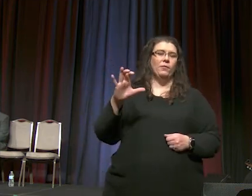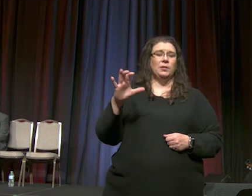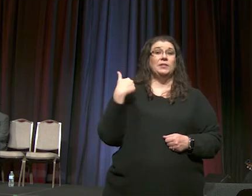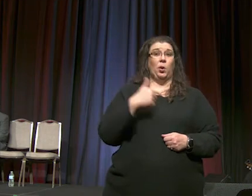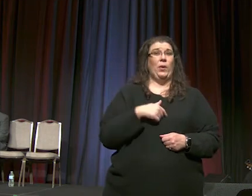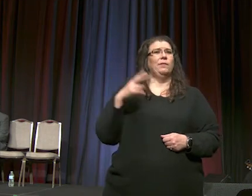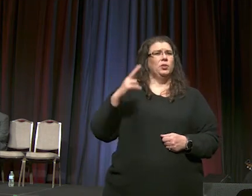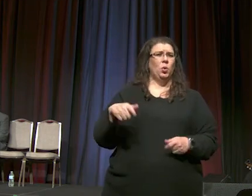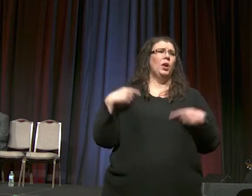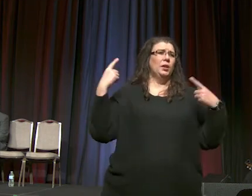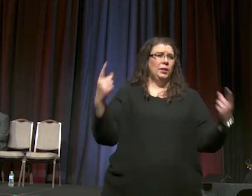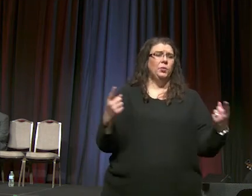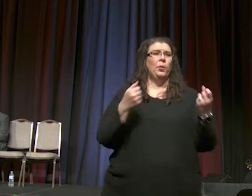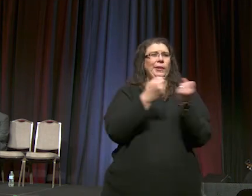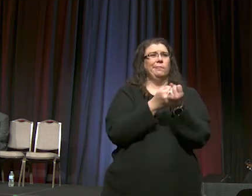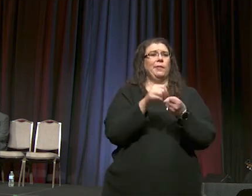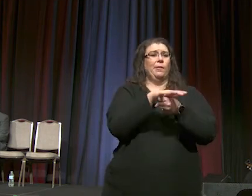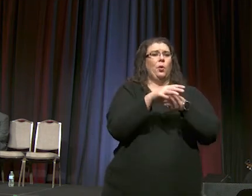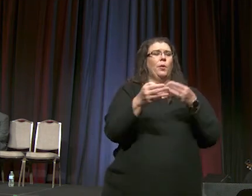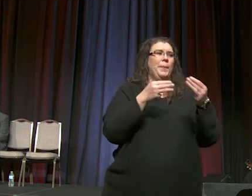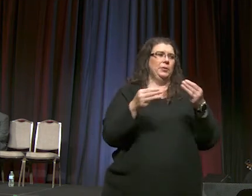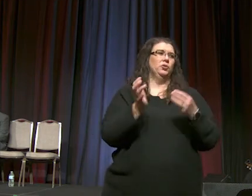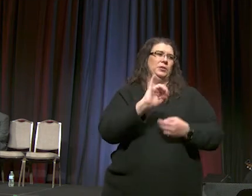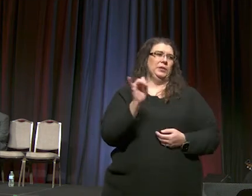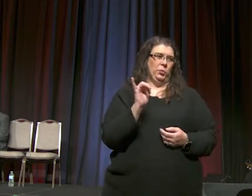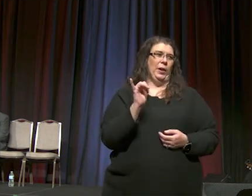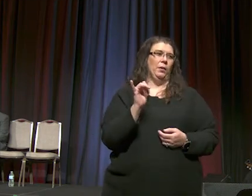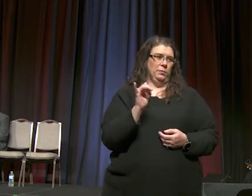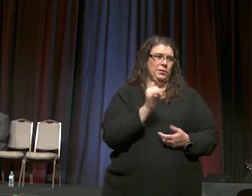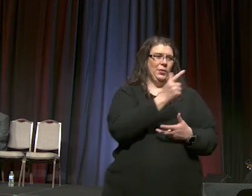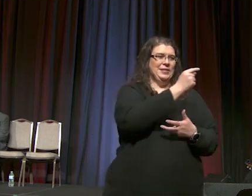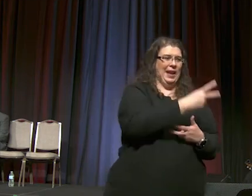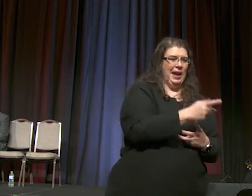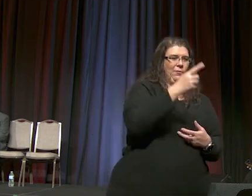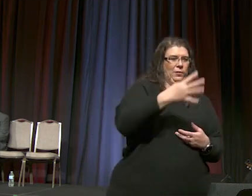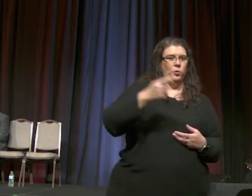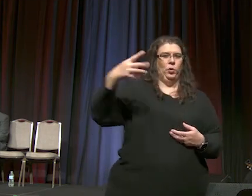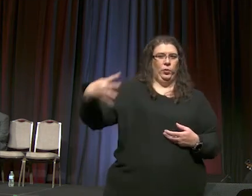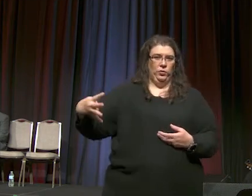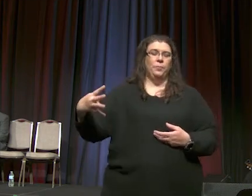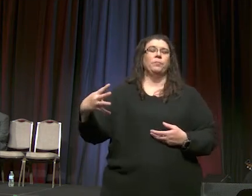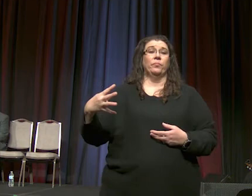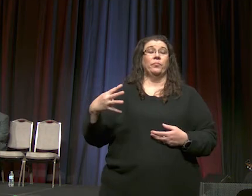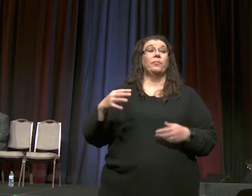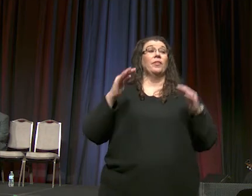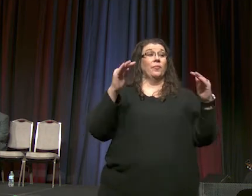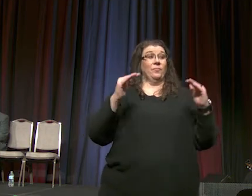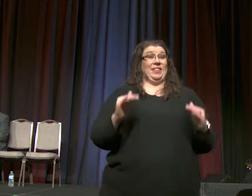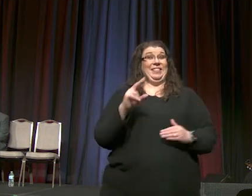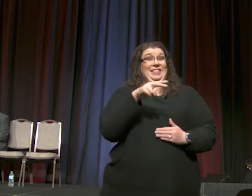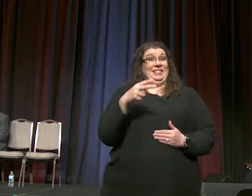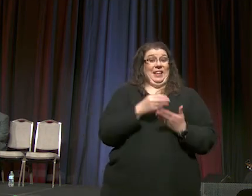where we support local ministries as well. Our second offering will be to the advance related to